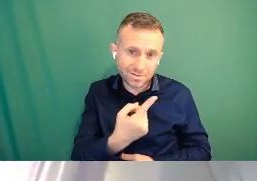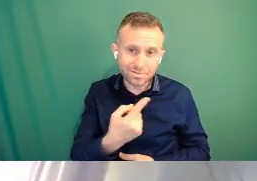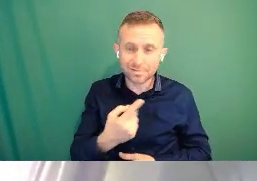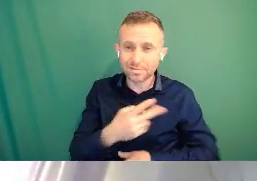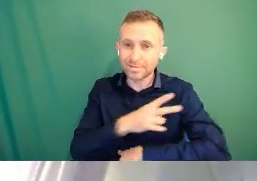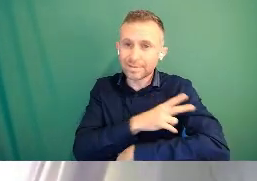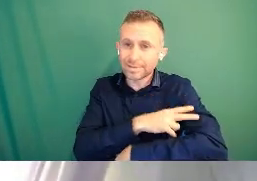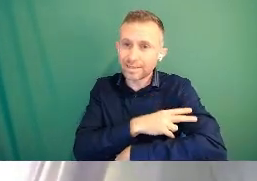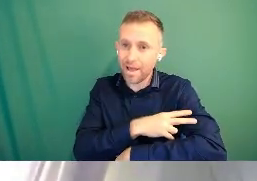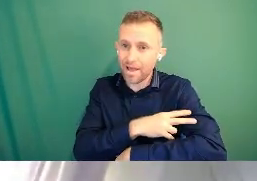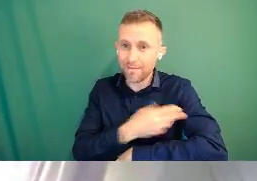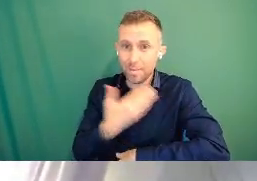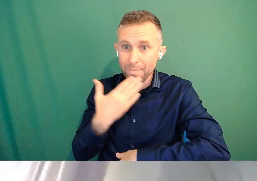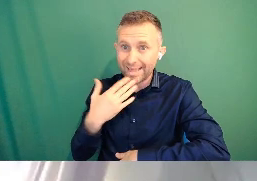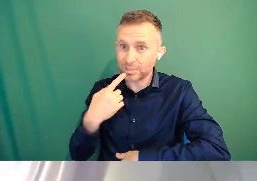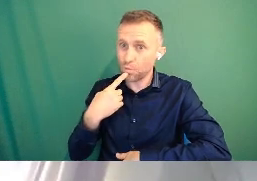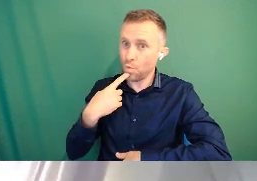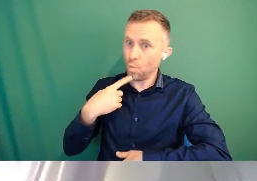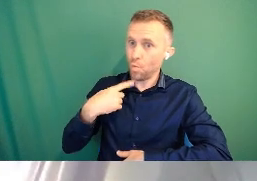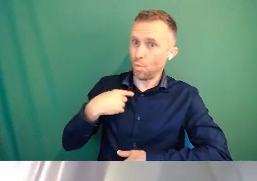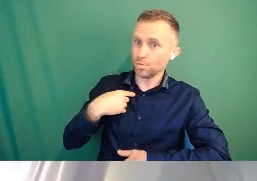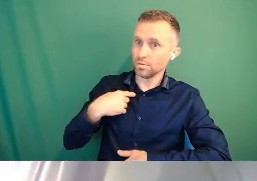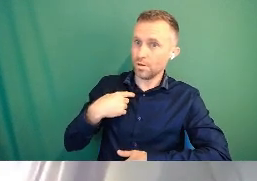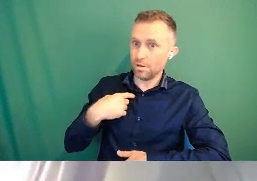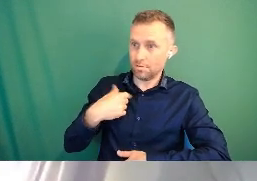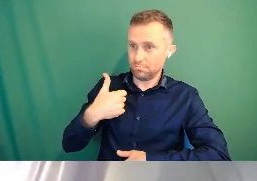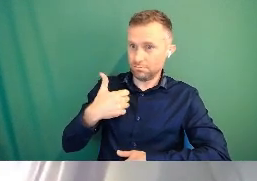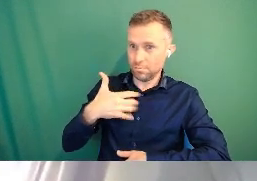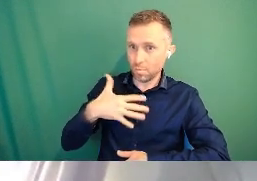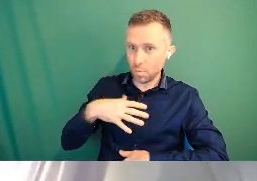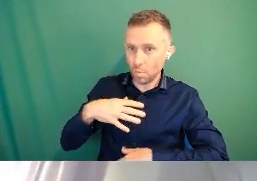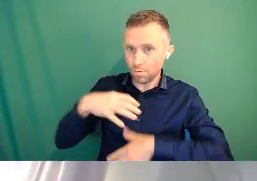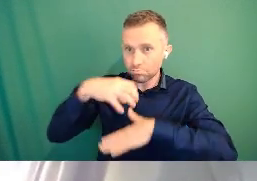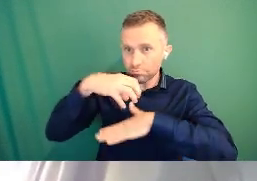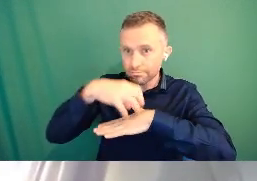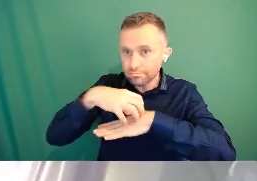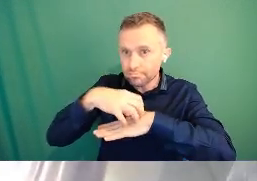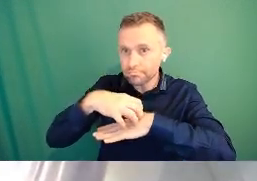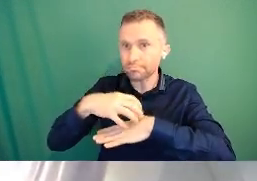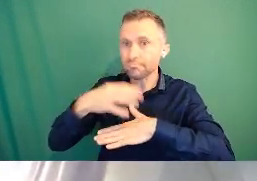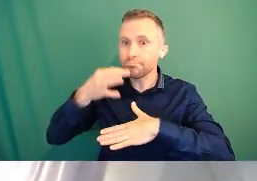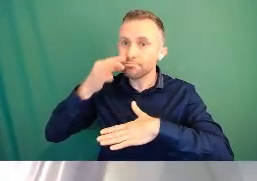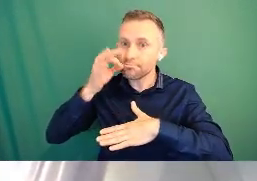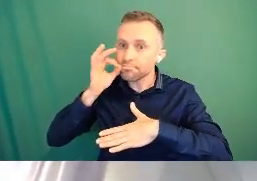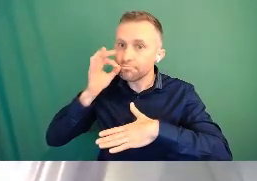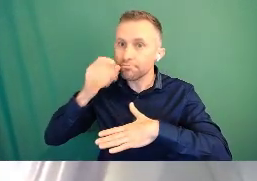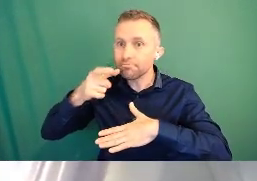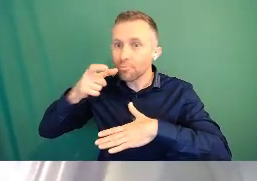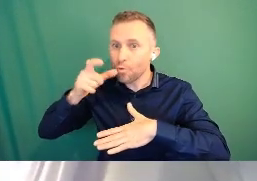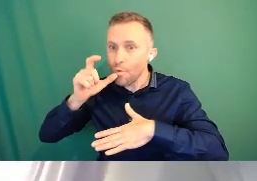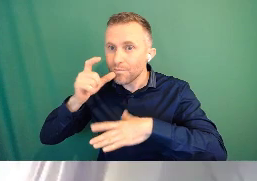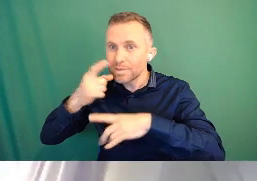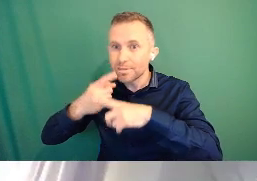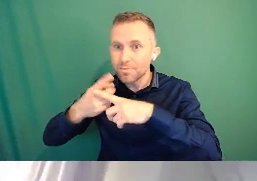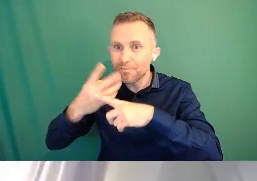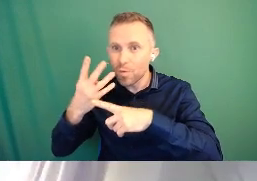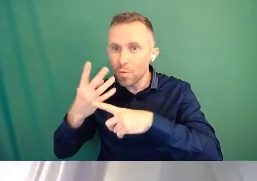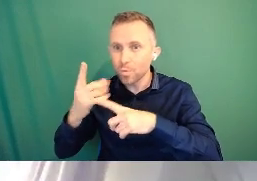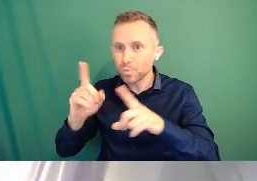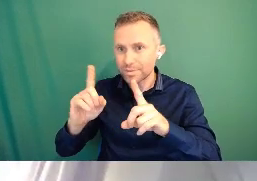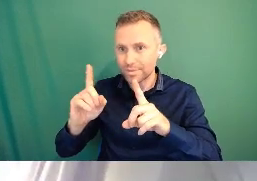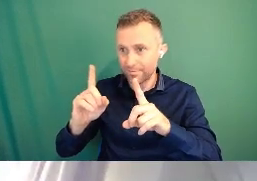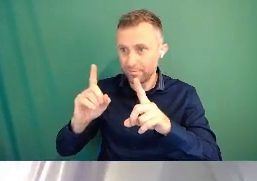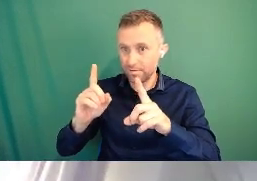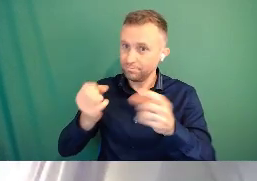happy to have takeouts or anything like that. If you need assistance with transporting drinks, then the tea room is more than